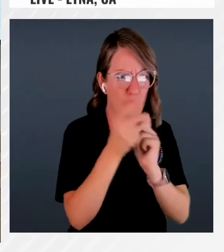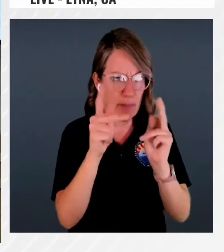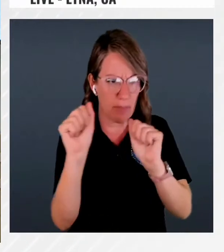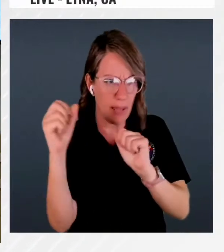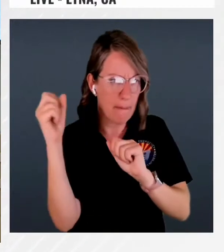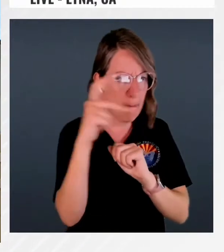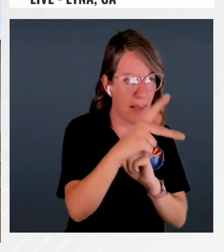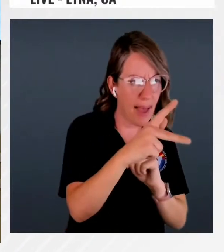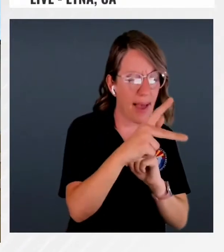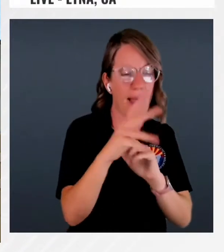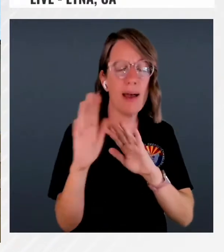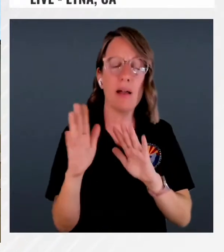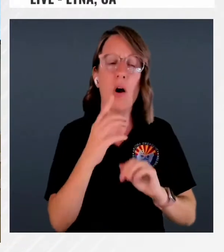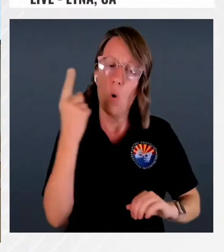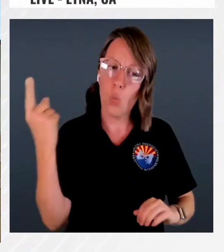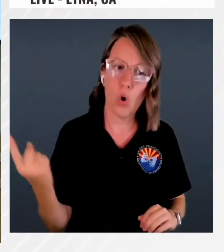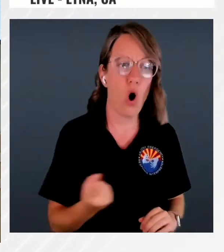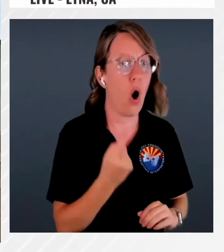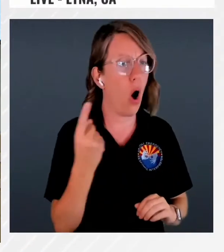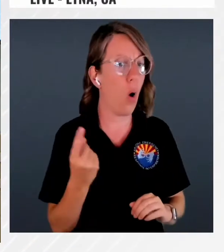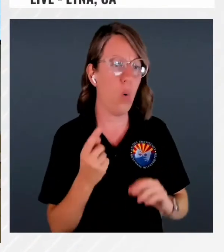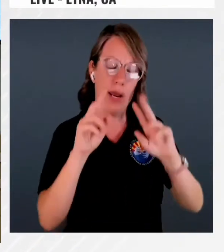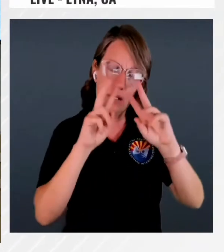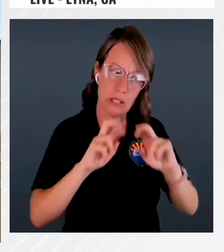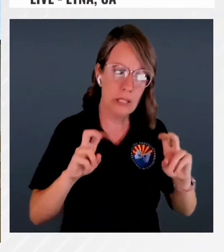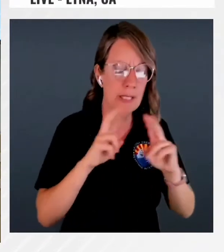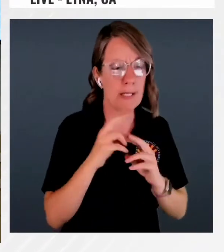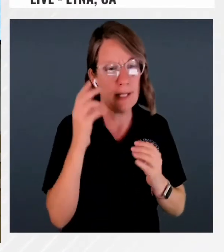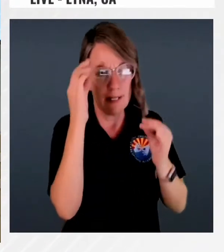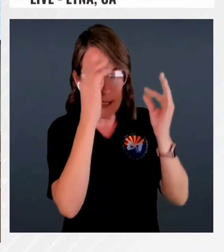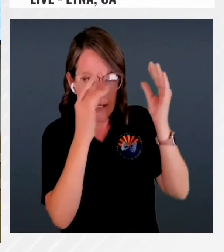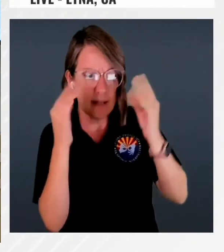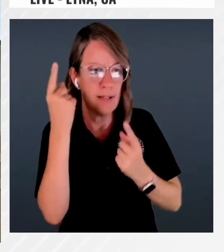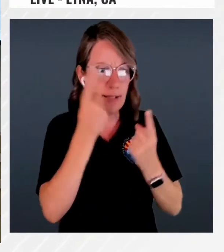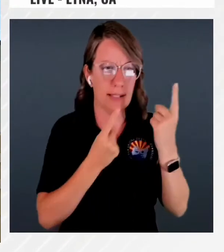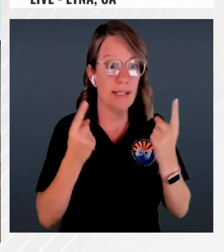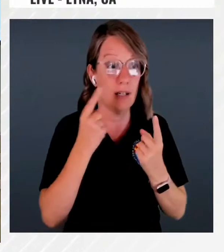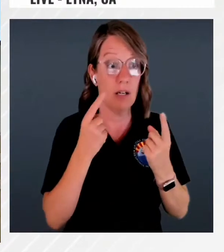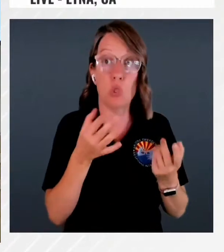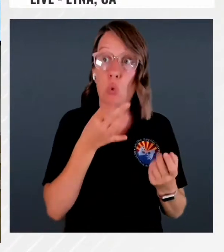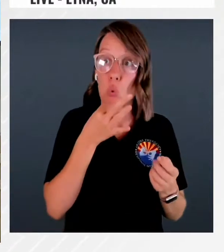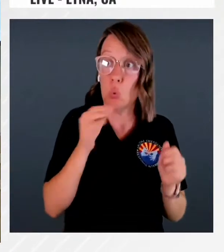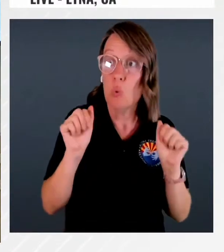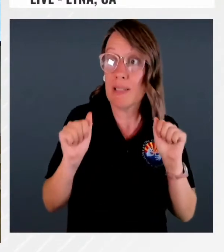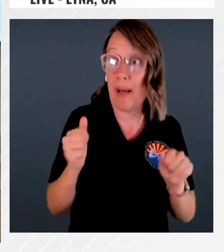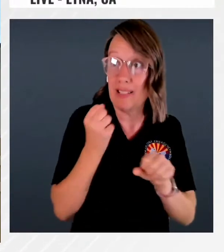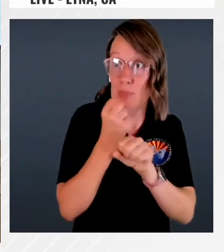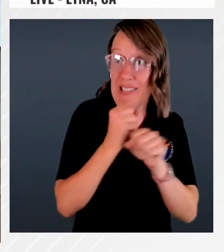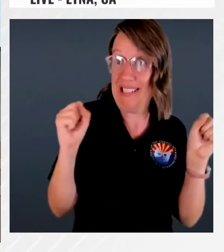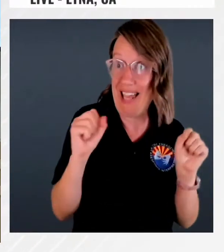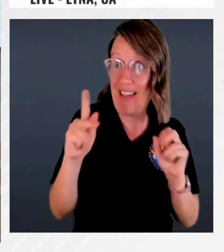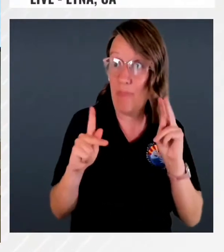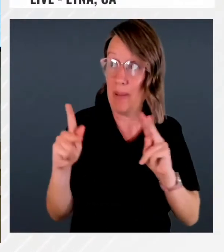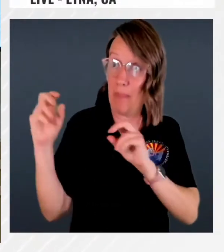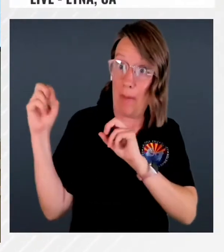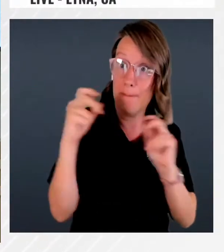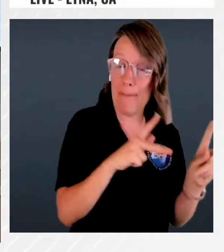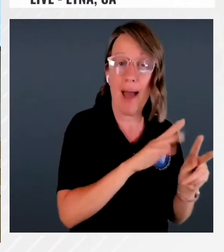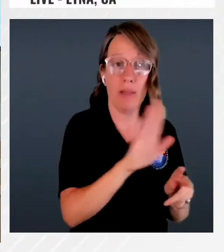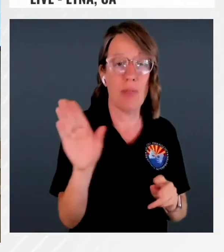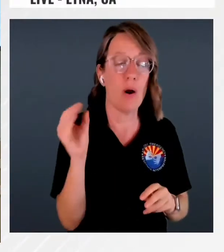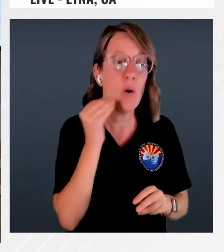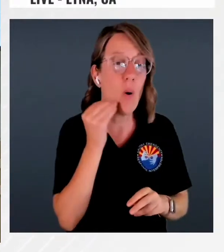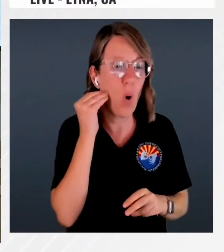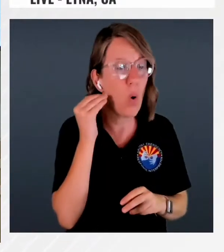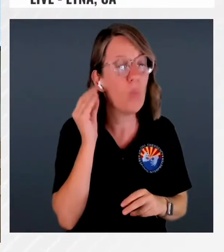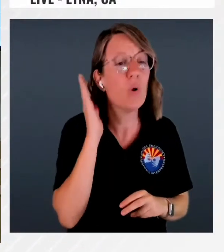as we can do that, we will make that action and get people back home. I ask that people